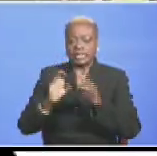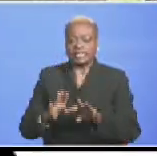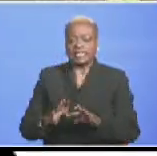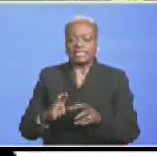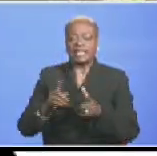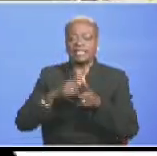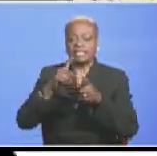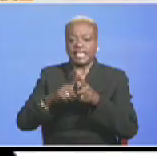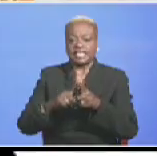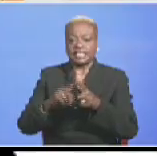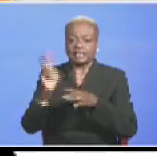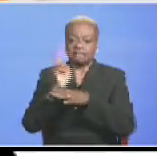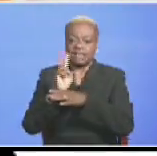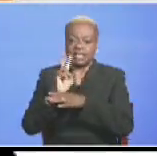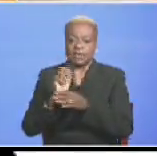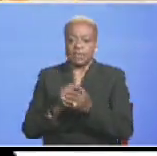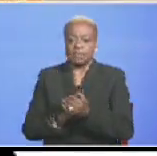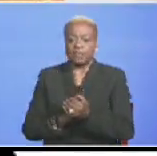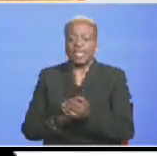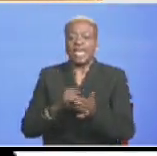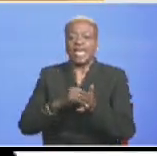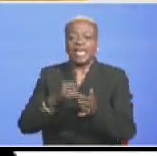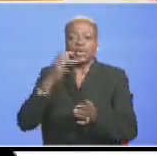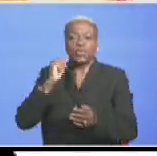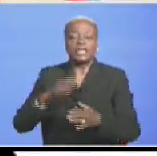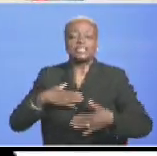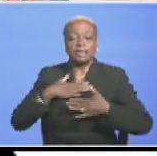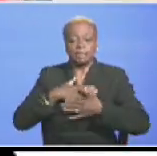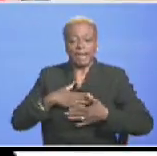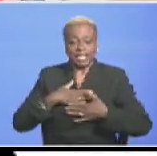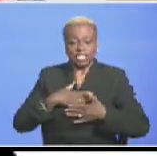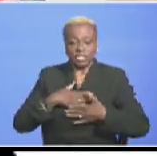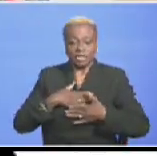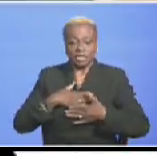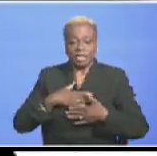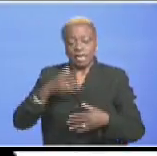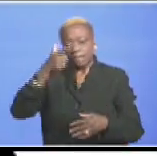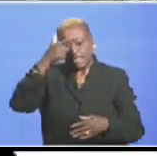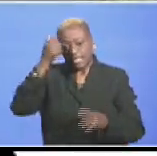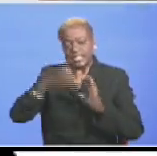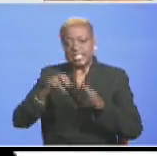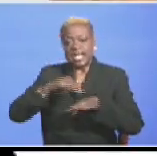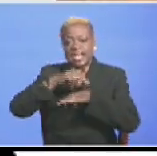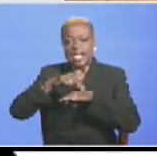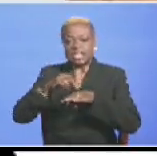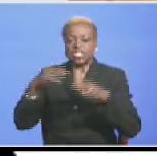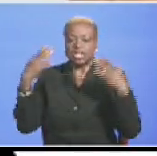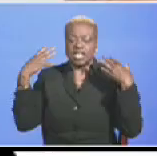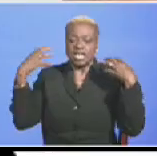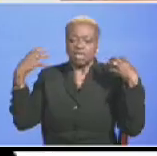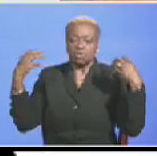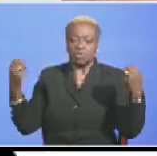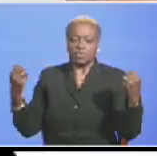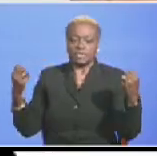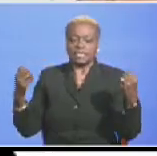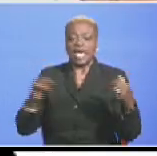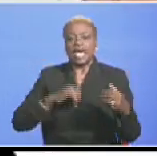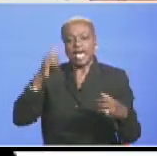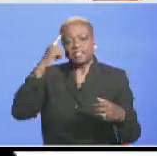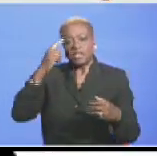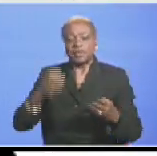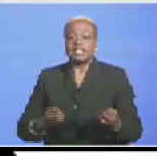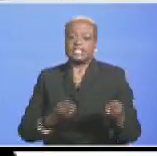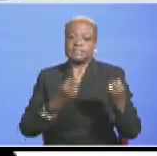the excited students. Honestly, it was such a pleasure, especially because they are national heroes. I feel that it would inspire a